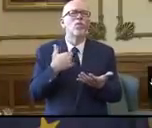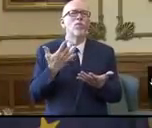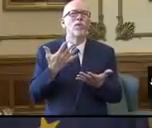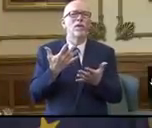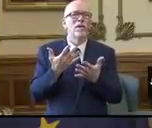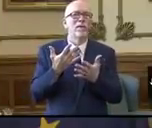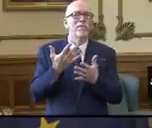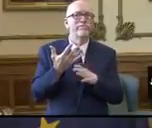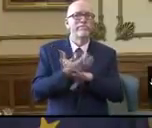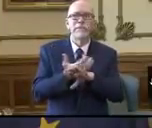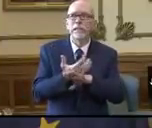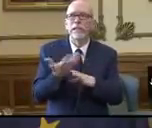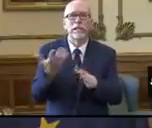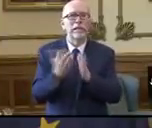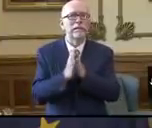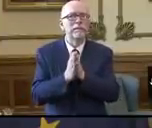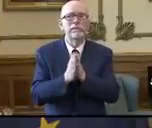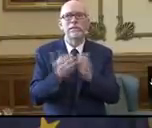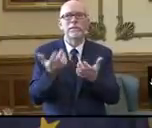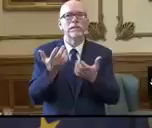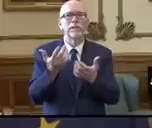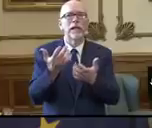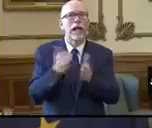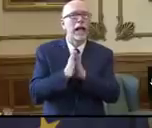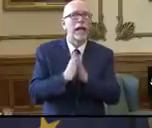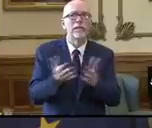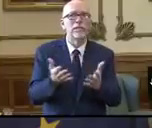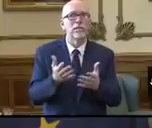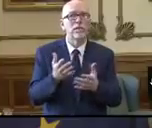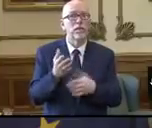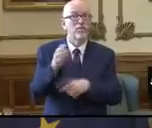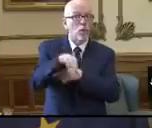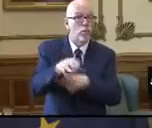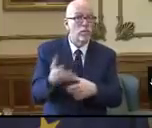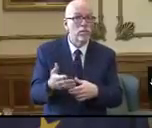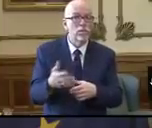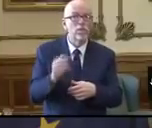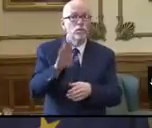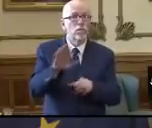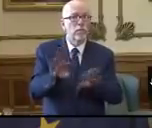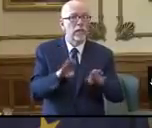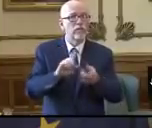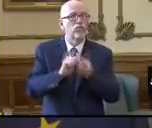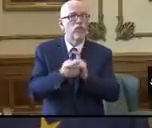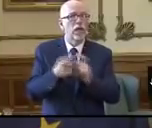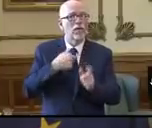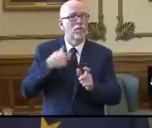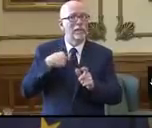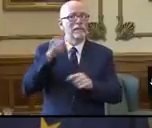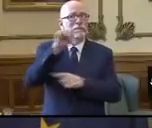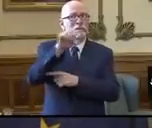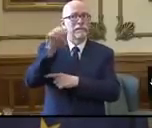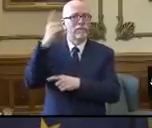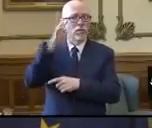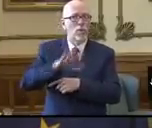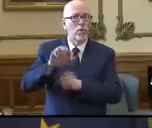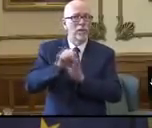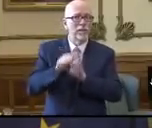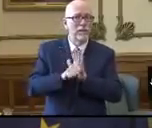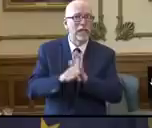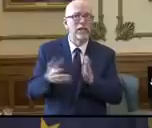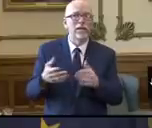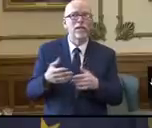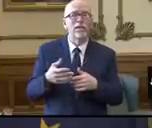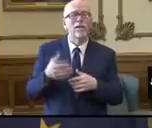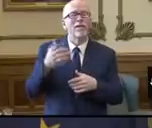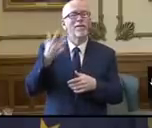pleading with you, asking you, even enforcing the behavioral changes that we're putting out across our state, because it's all for